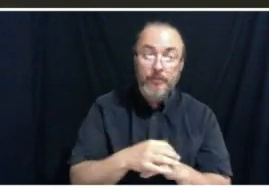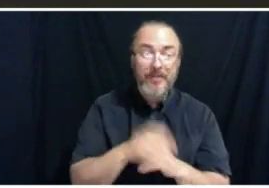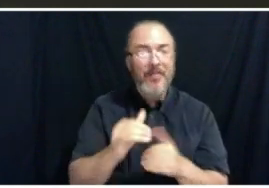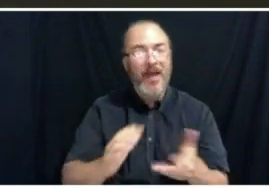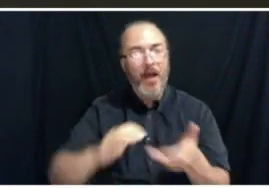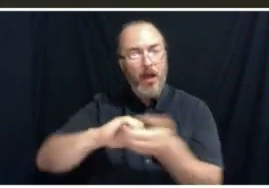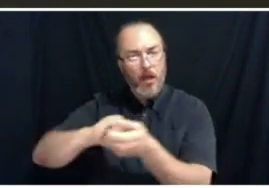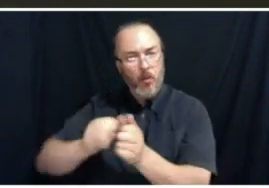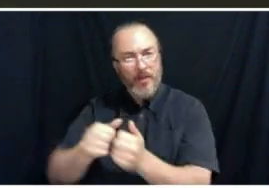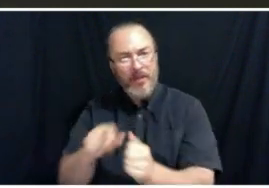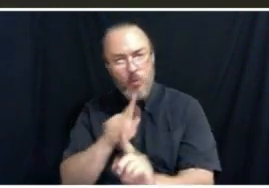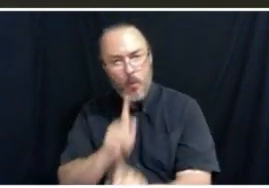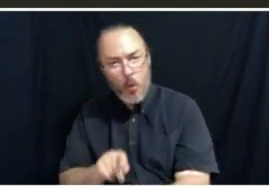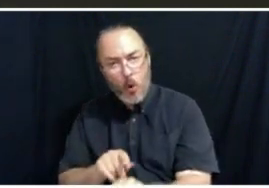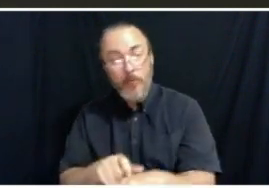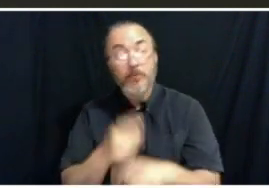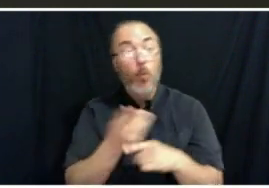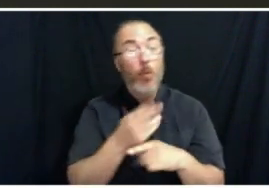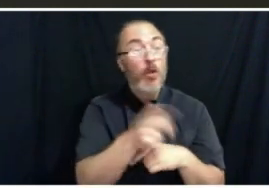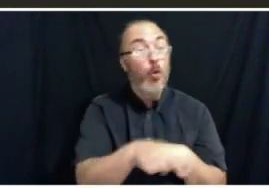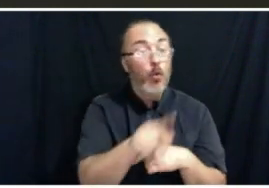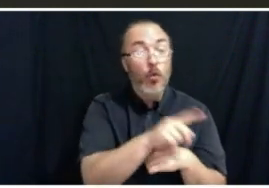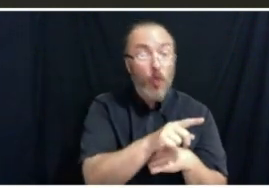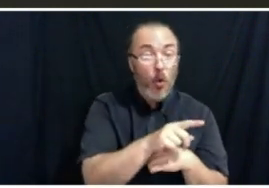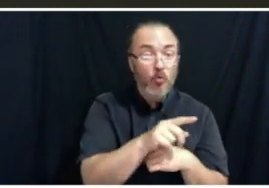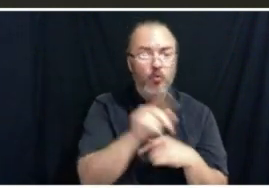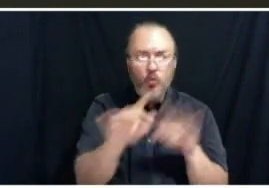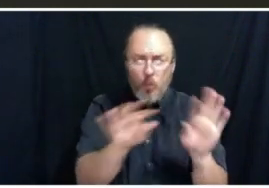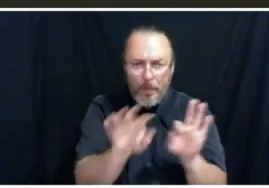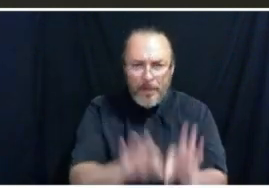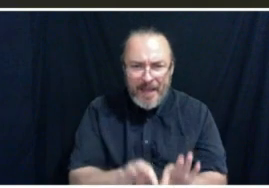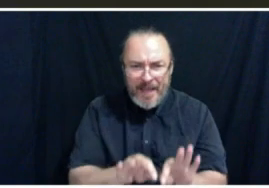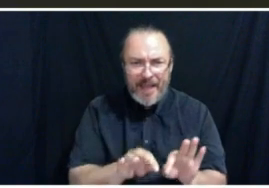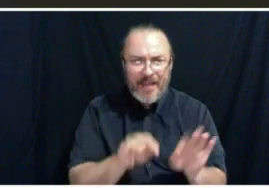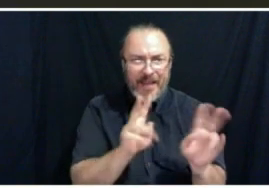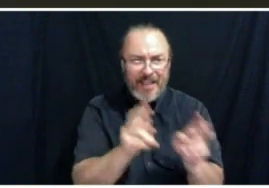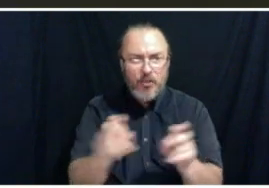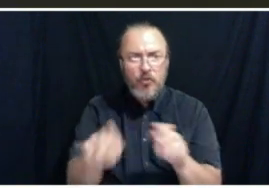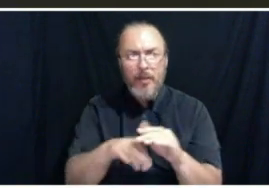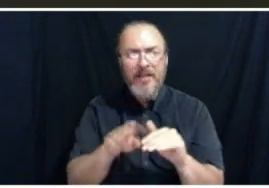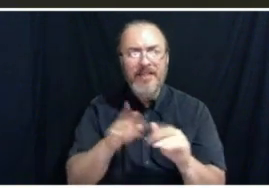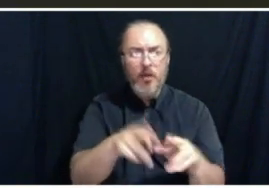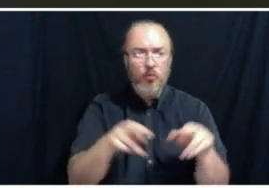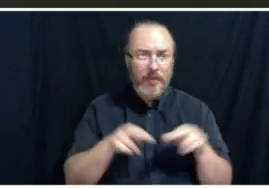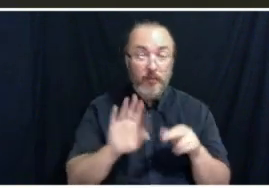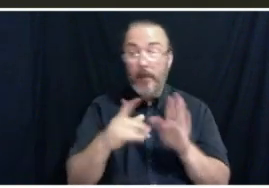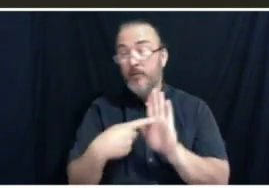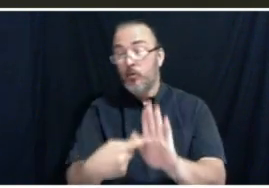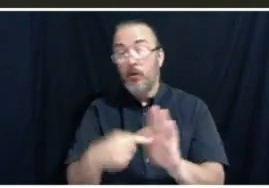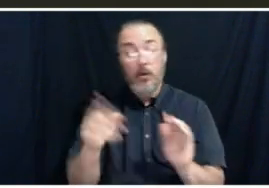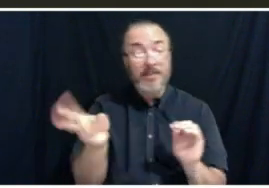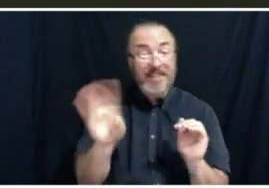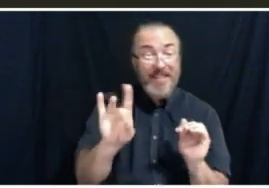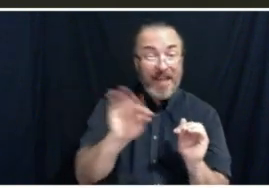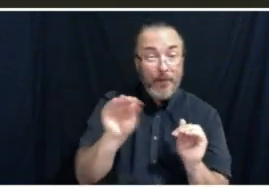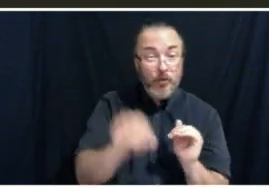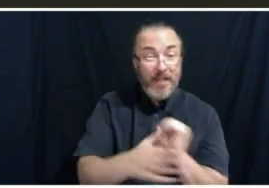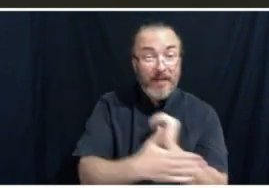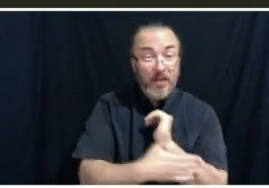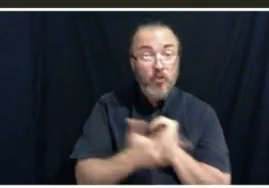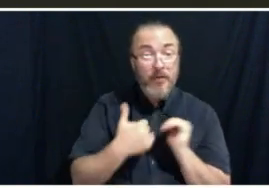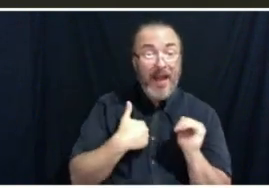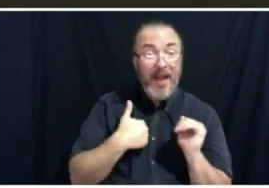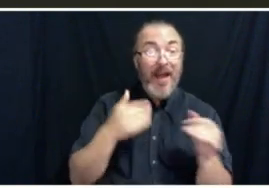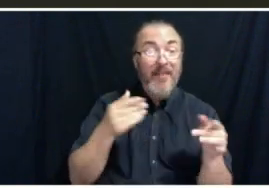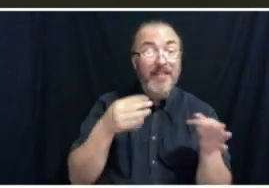these profiles to map trends on selected issues by region. For instance, we have learned that 68% of countries have a definition of inclusion.